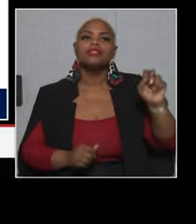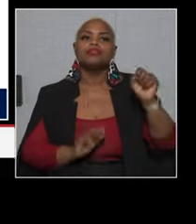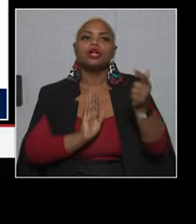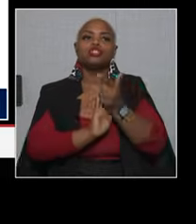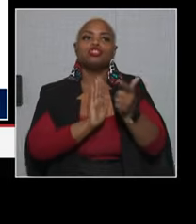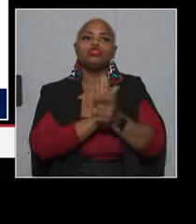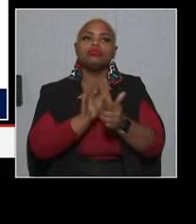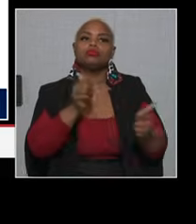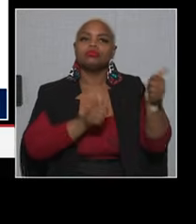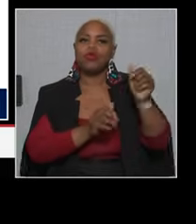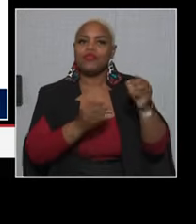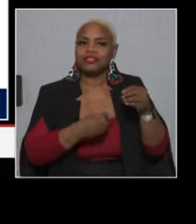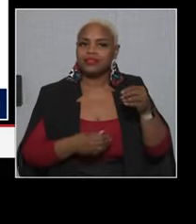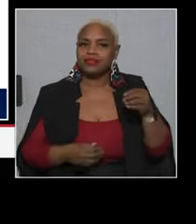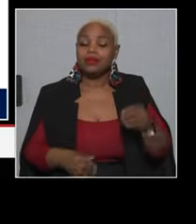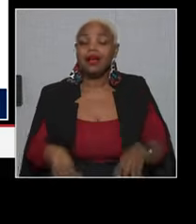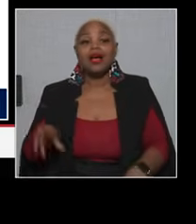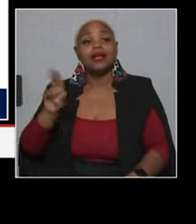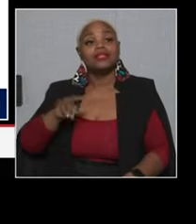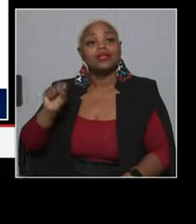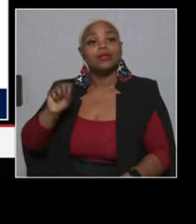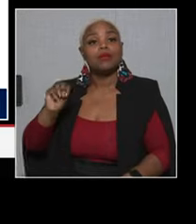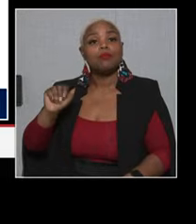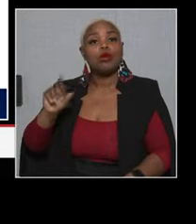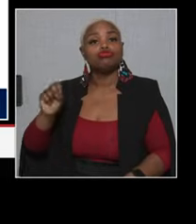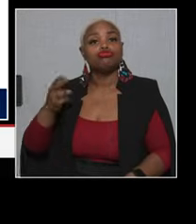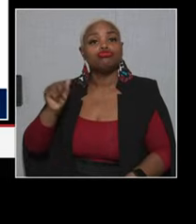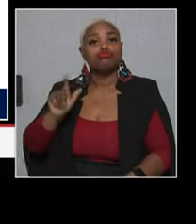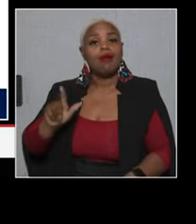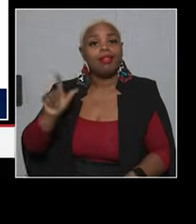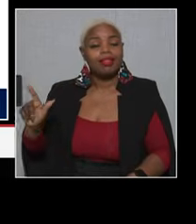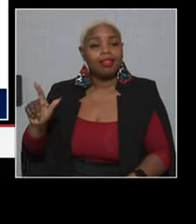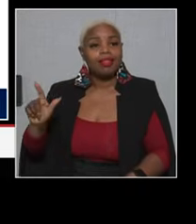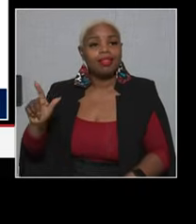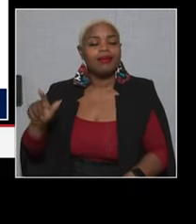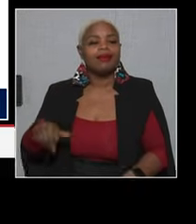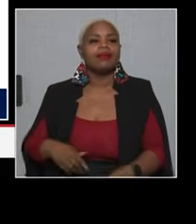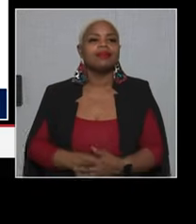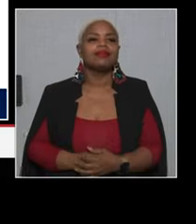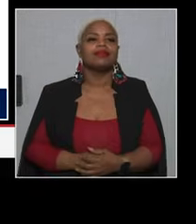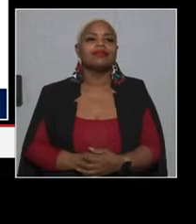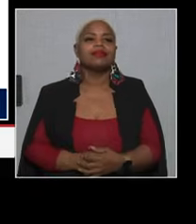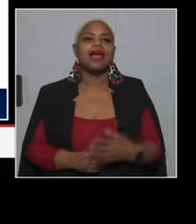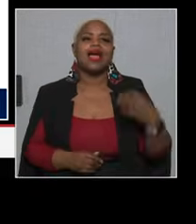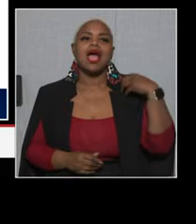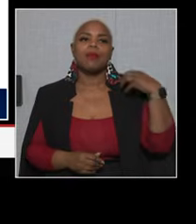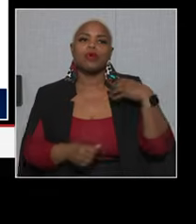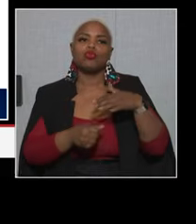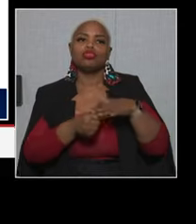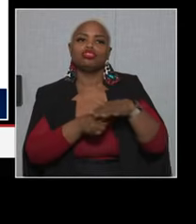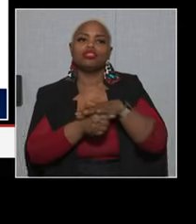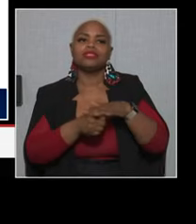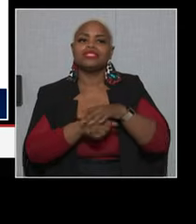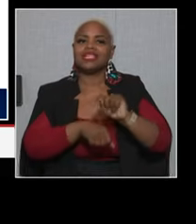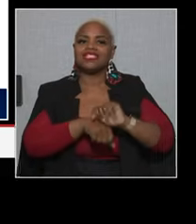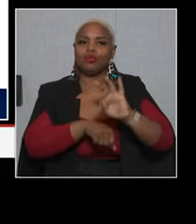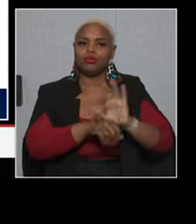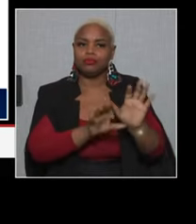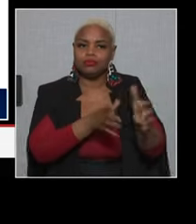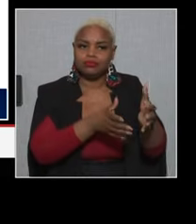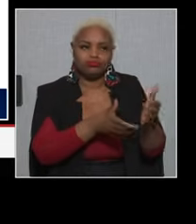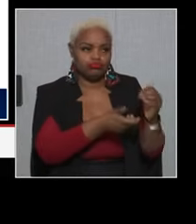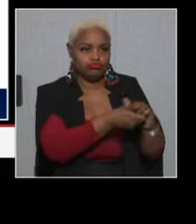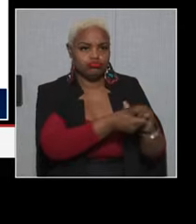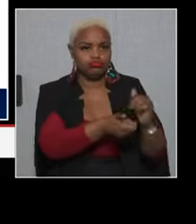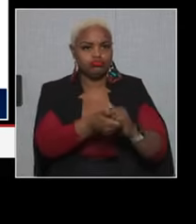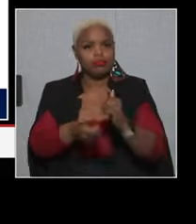Marshal Service's Capital Area Regional Task Force has also been very instrumental in ensuring that as the warrants are signed by the U.S. Attorney's